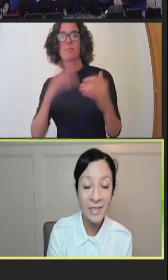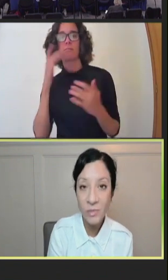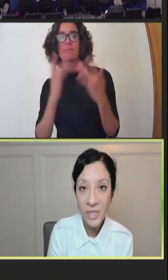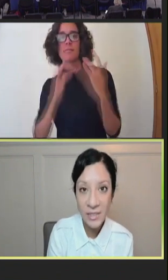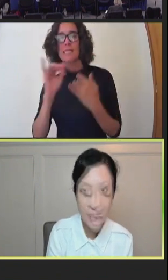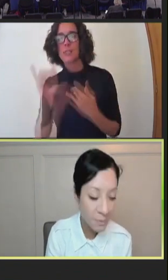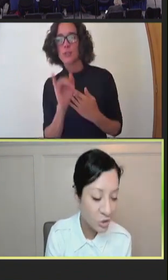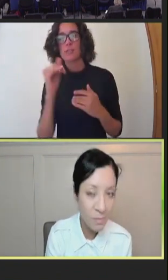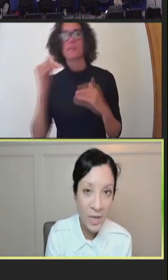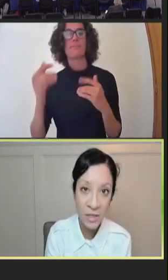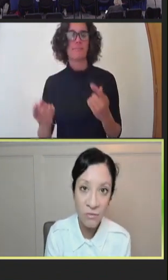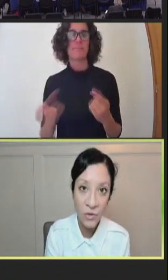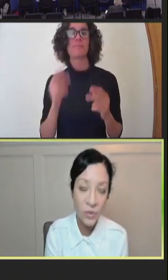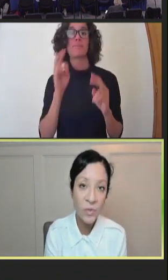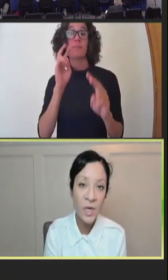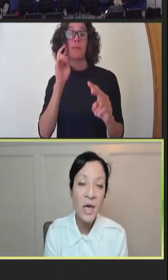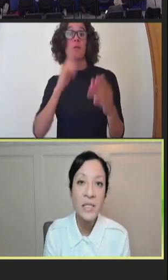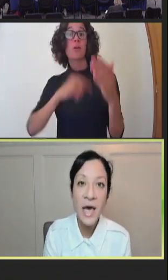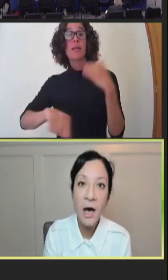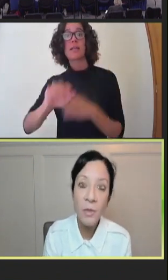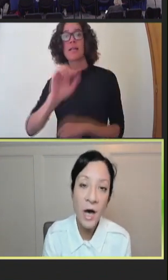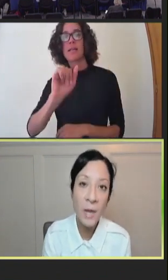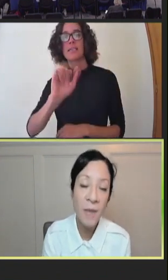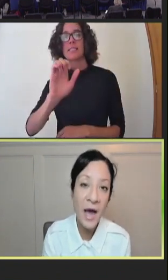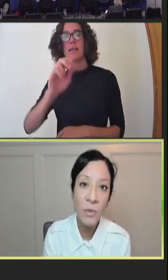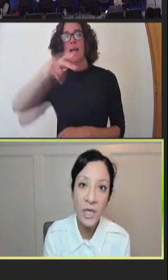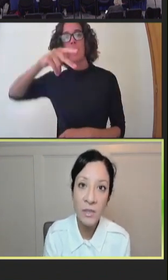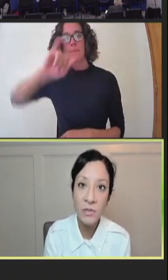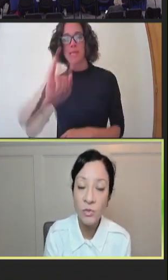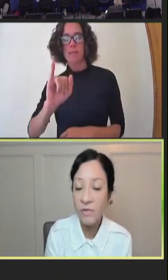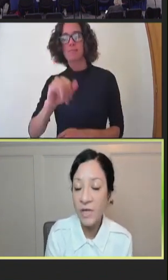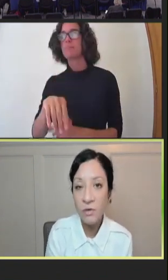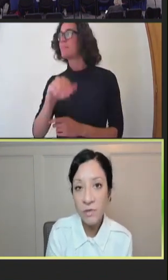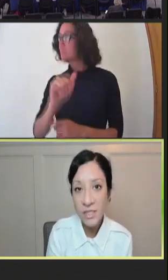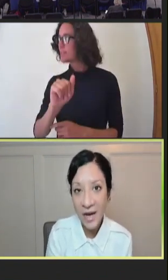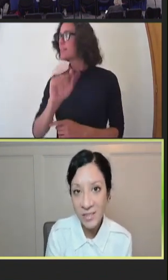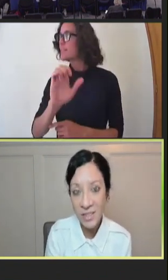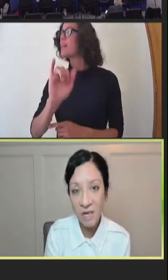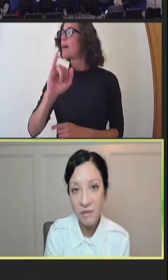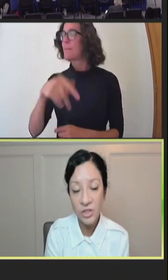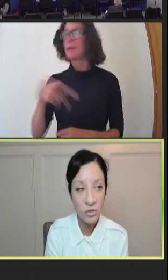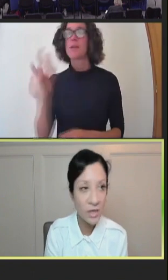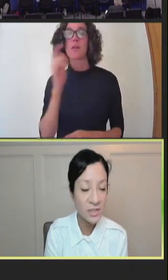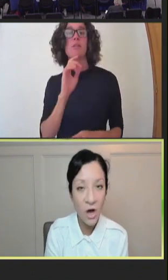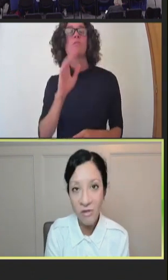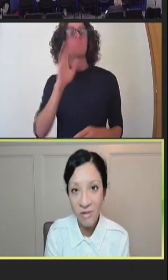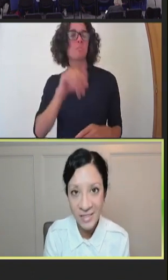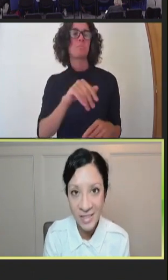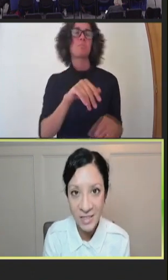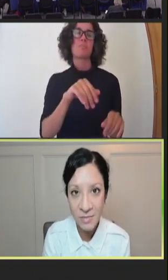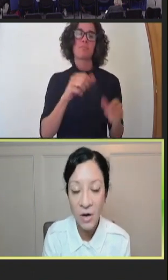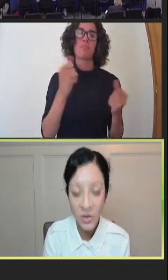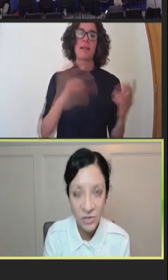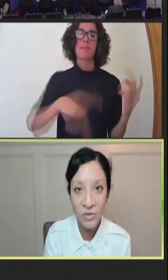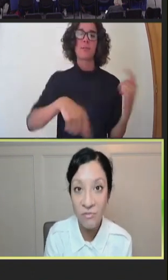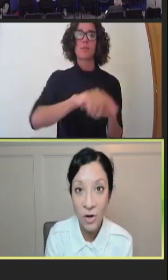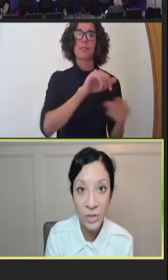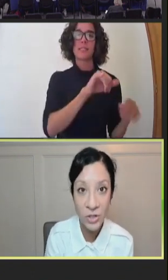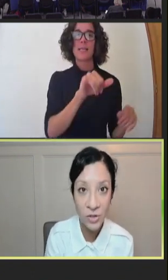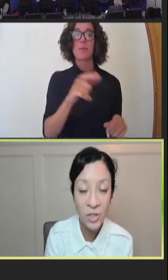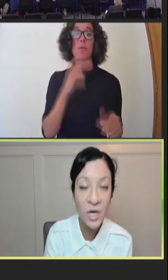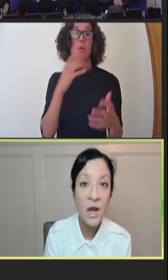ACIP next week, as I'm sure many of you, to help how we can sort of increase vaccine coverage across all our vaccines, but also